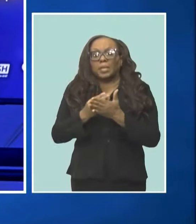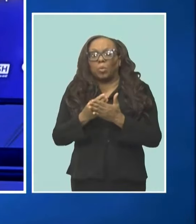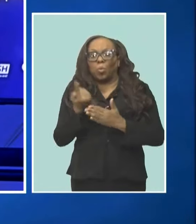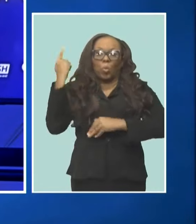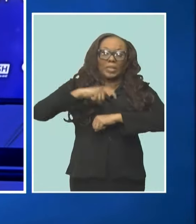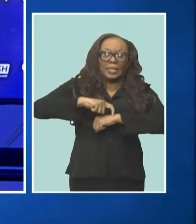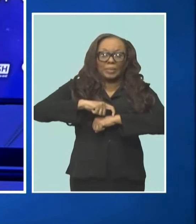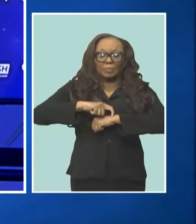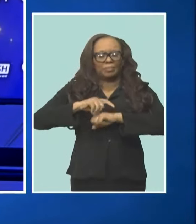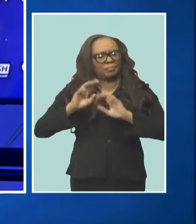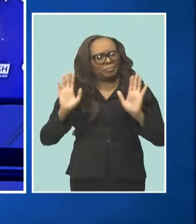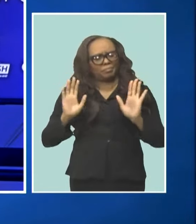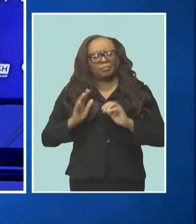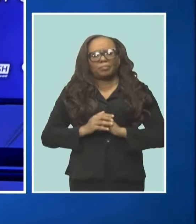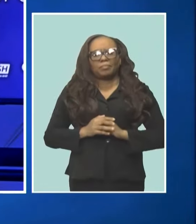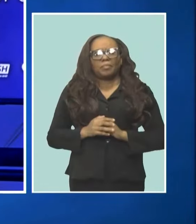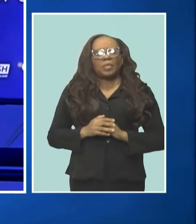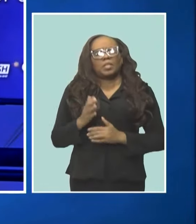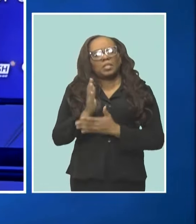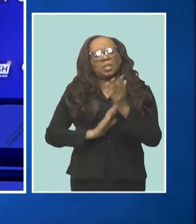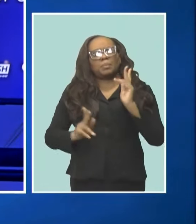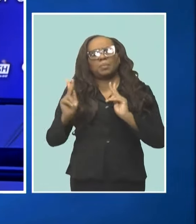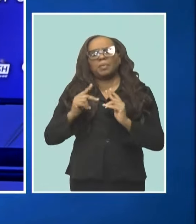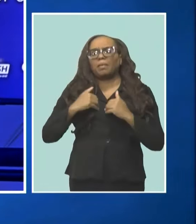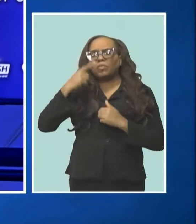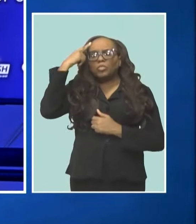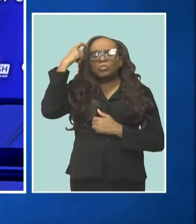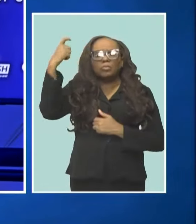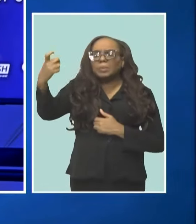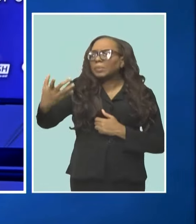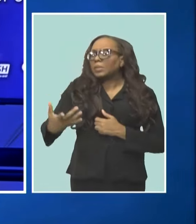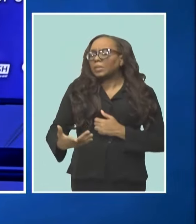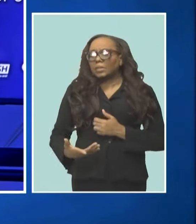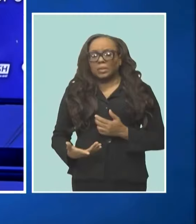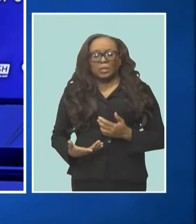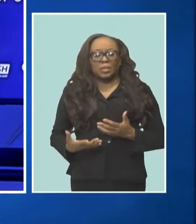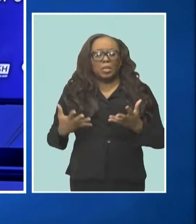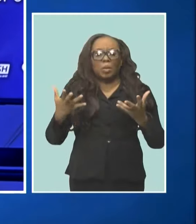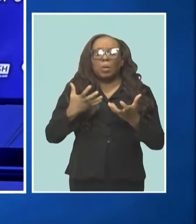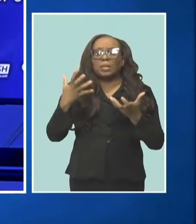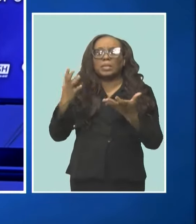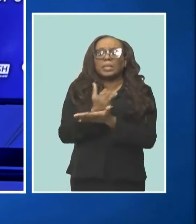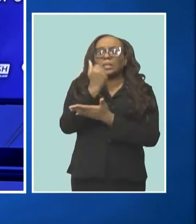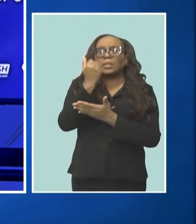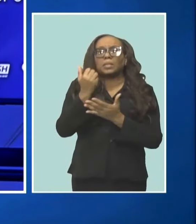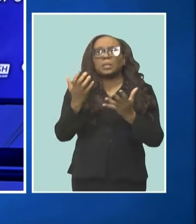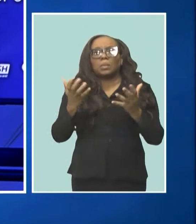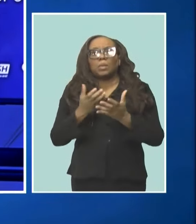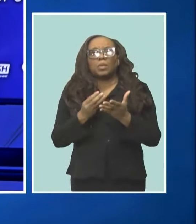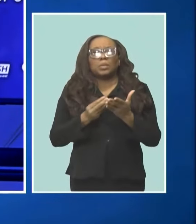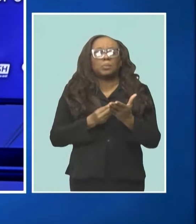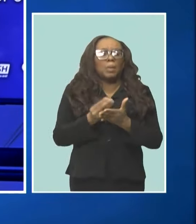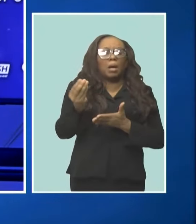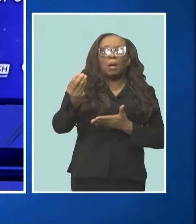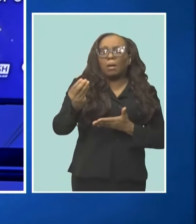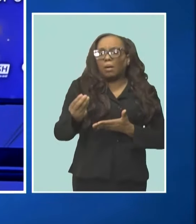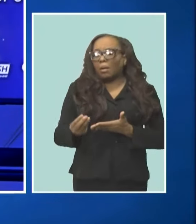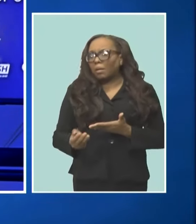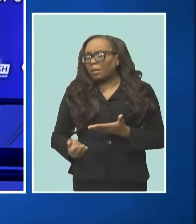simply from dreams deferred, from the inability to be able to satisfy